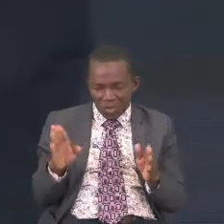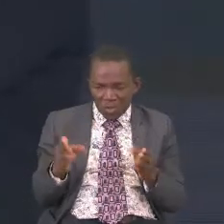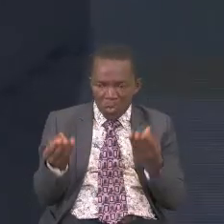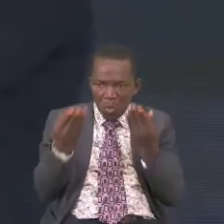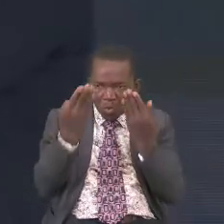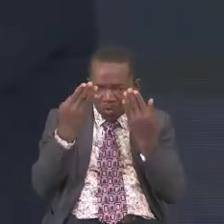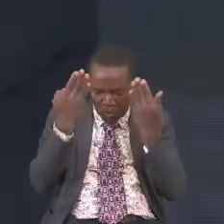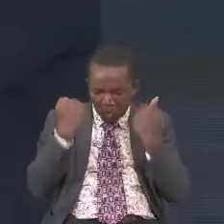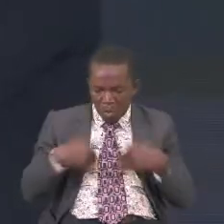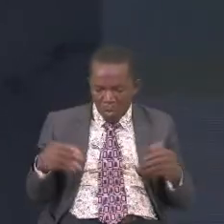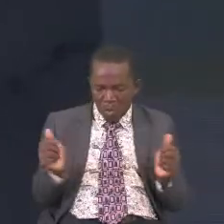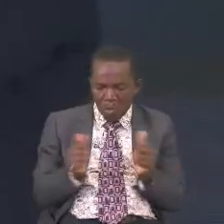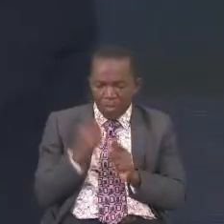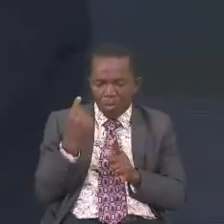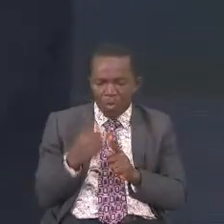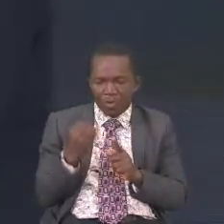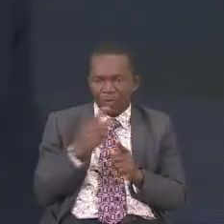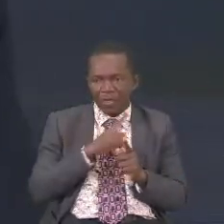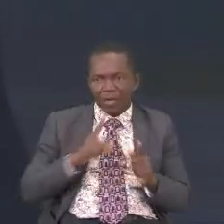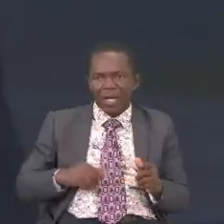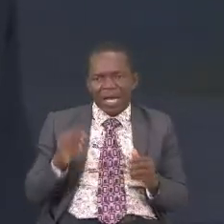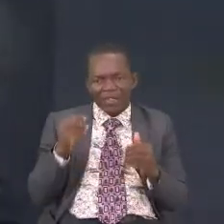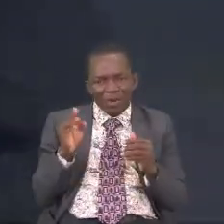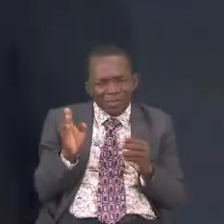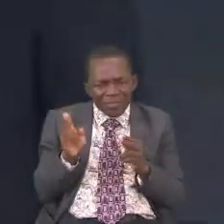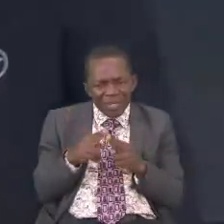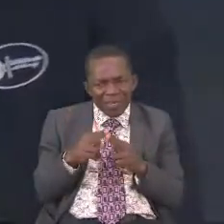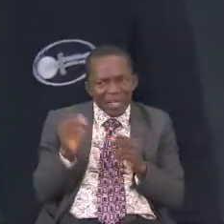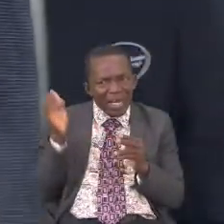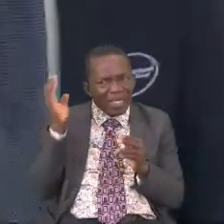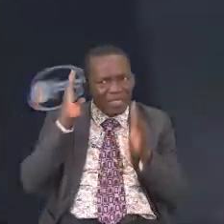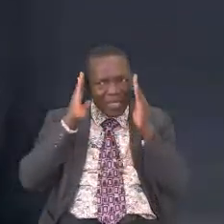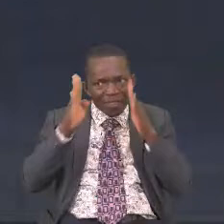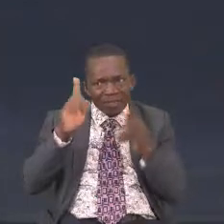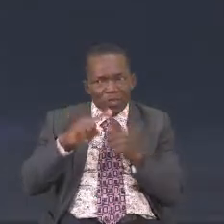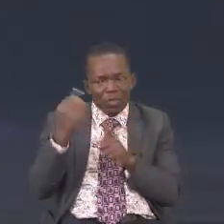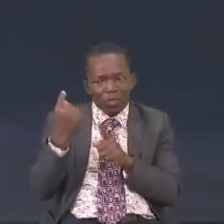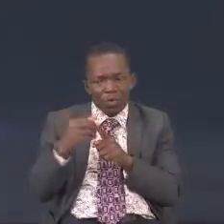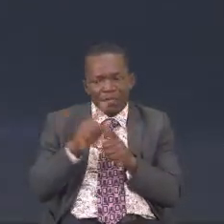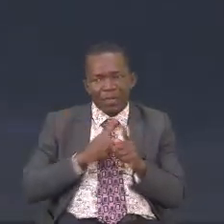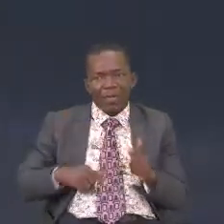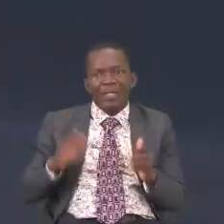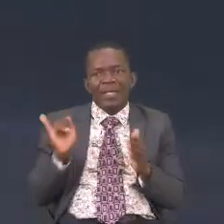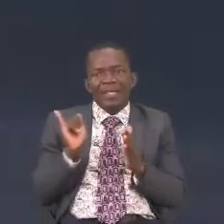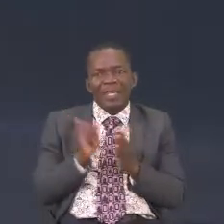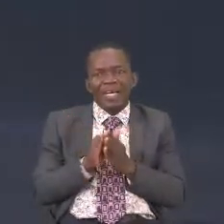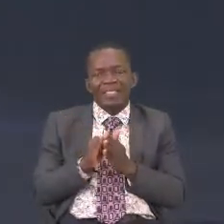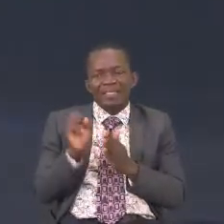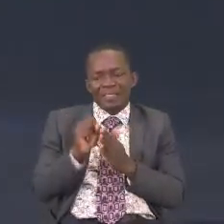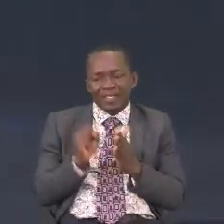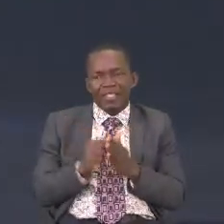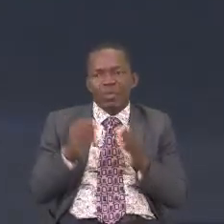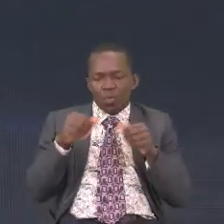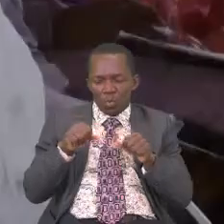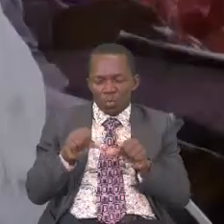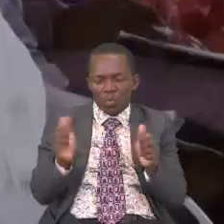God and you were sensitive to the power of God. That peak will always remain